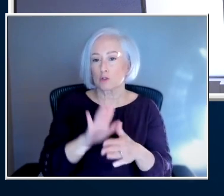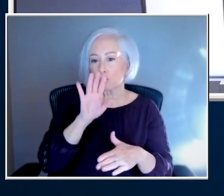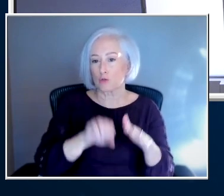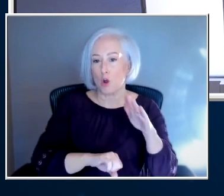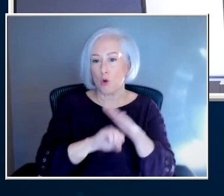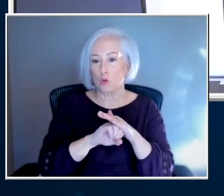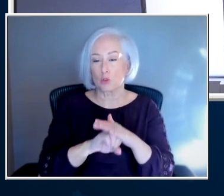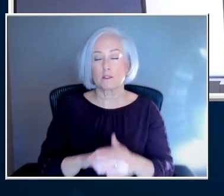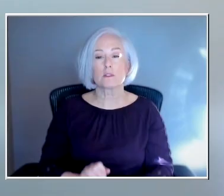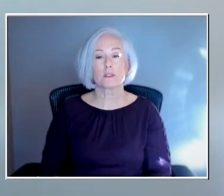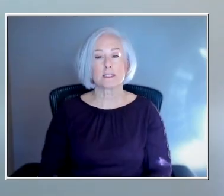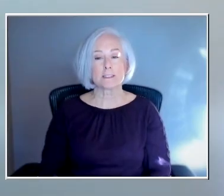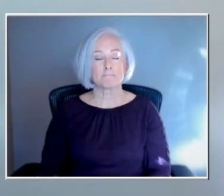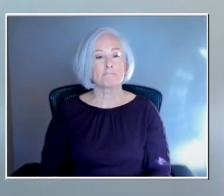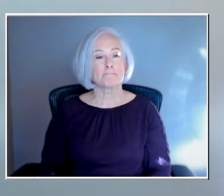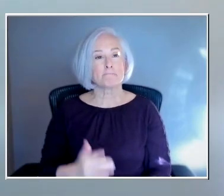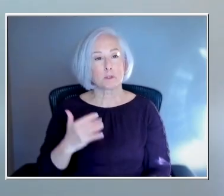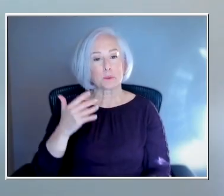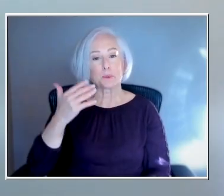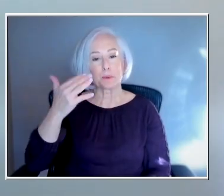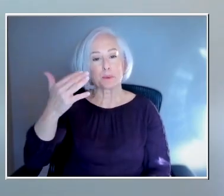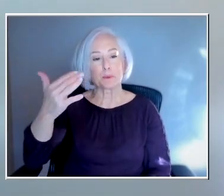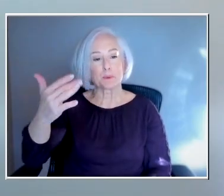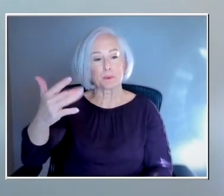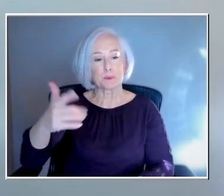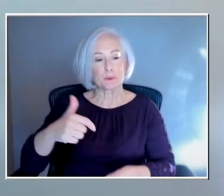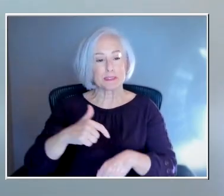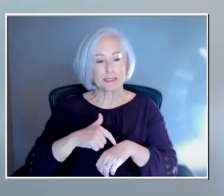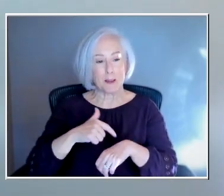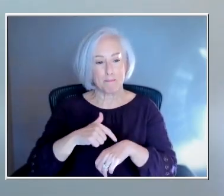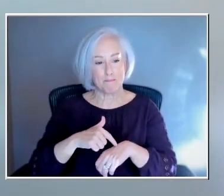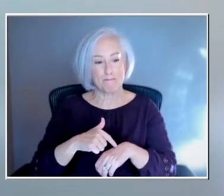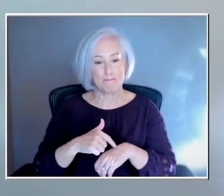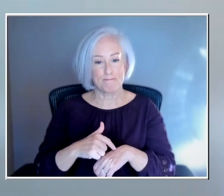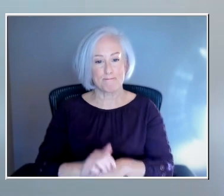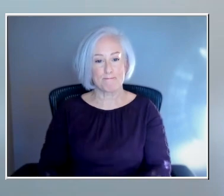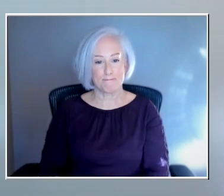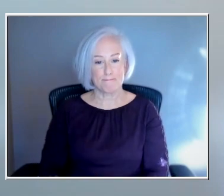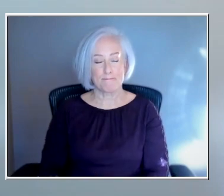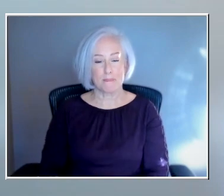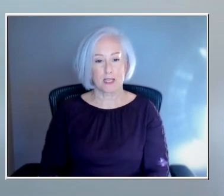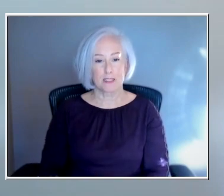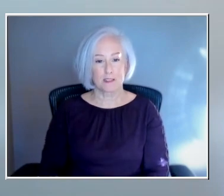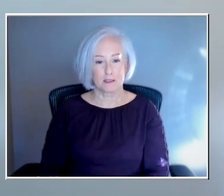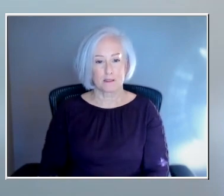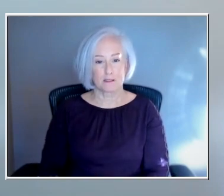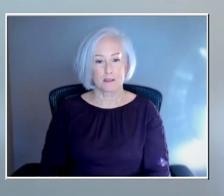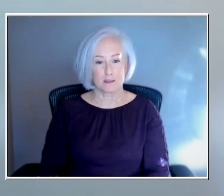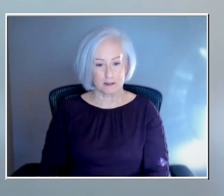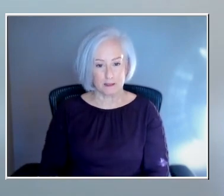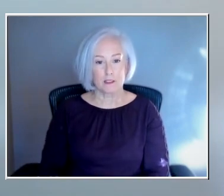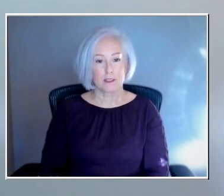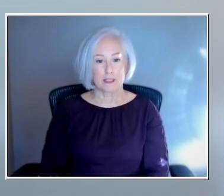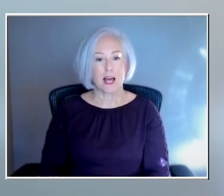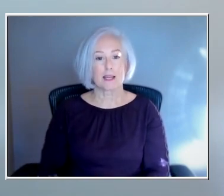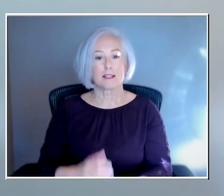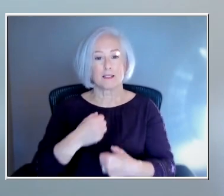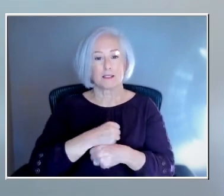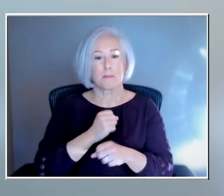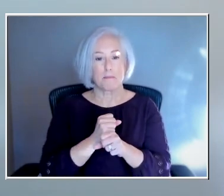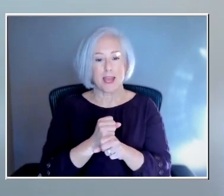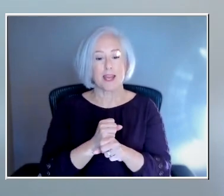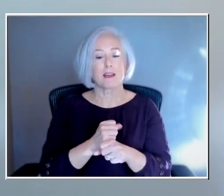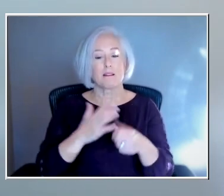Stress over time, we know that leads to increased sort of inflammatory cascades in the body.